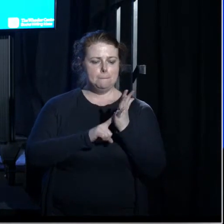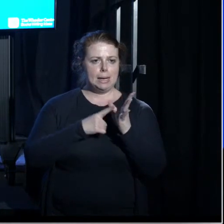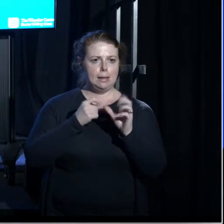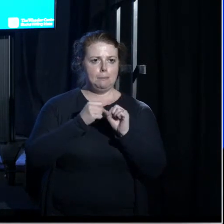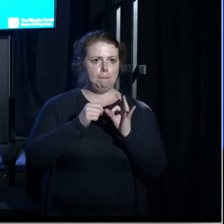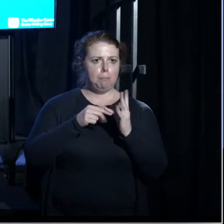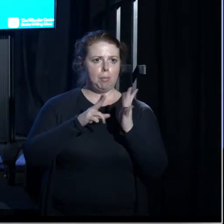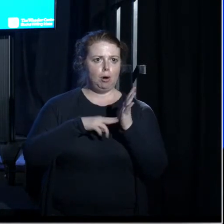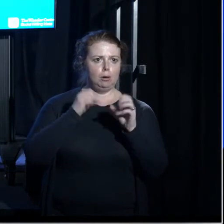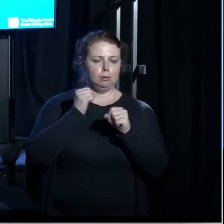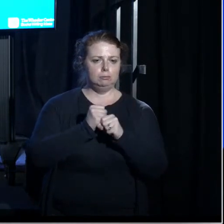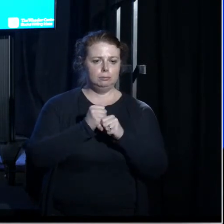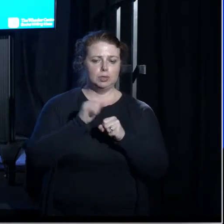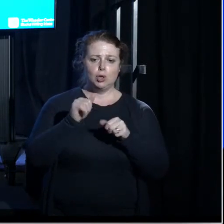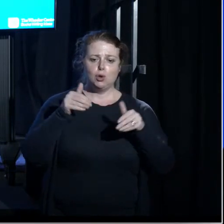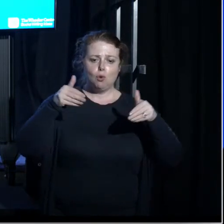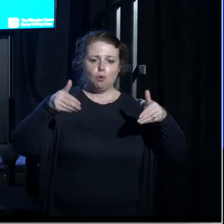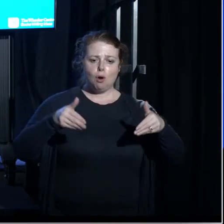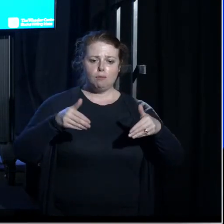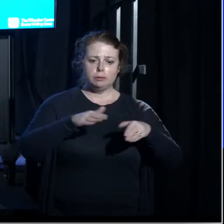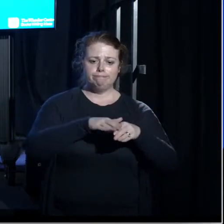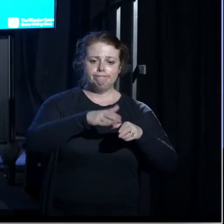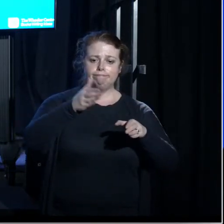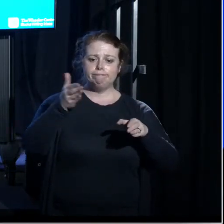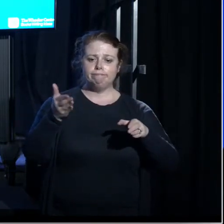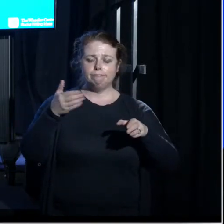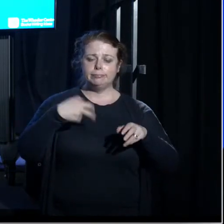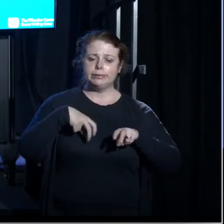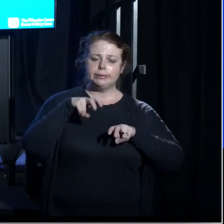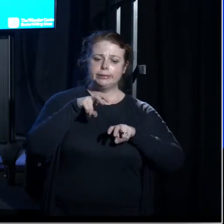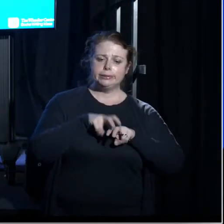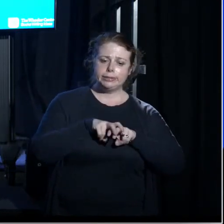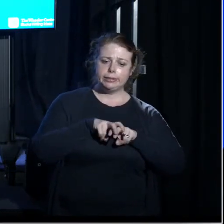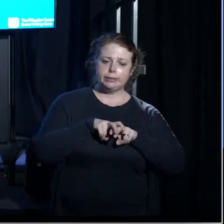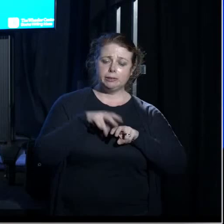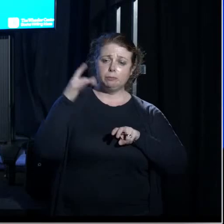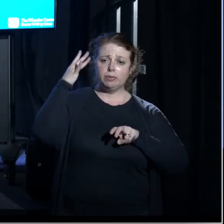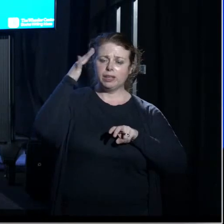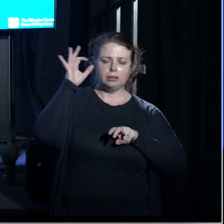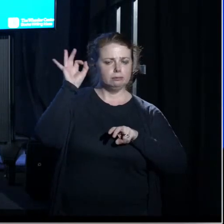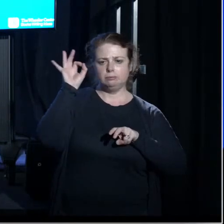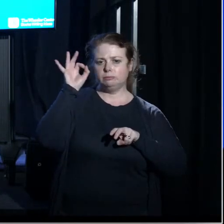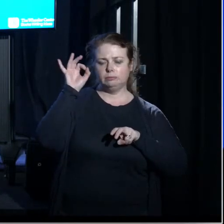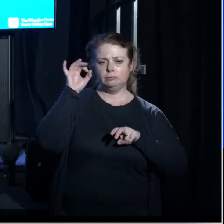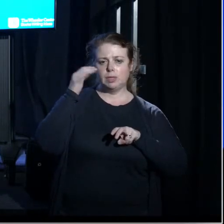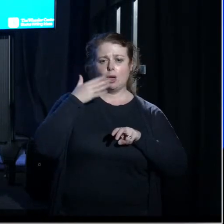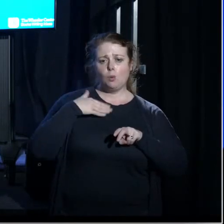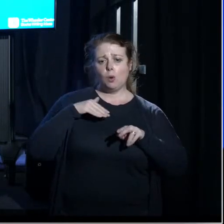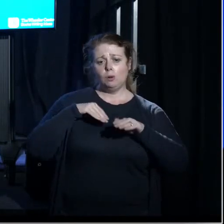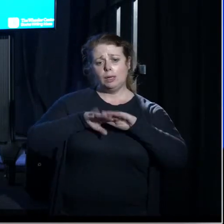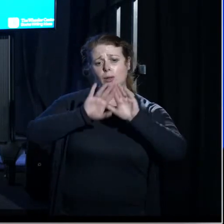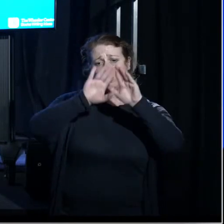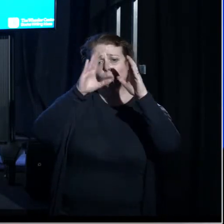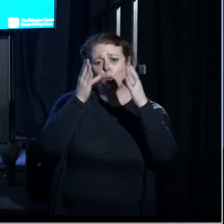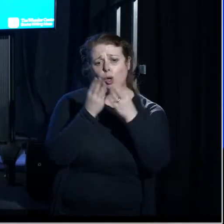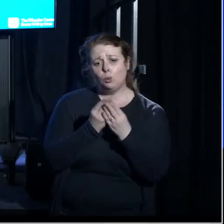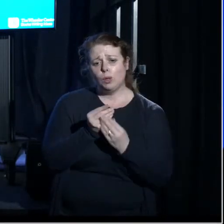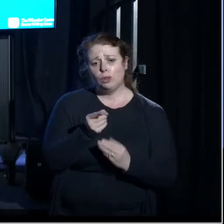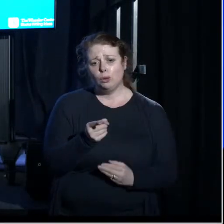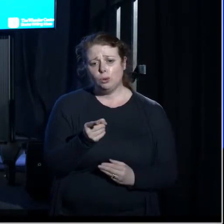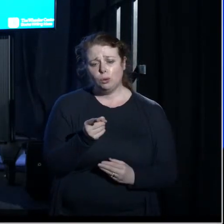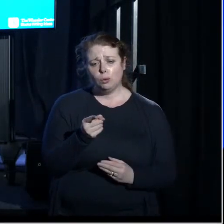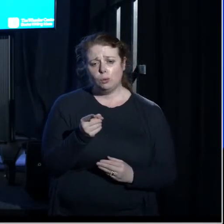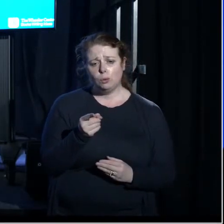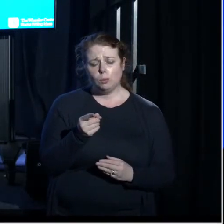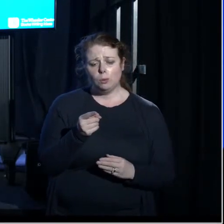Sitting with your open coffin, thinking and not thinking, I want to be with the world and you. I knock